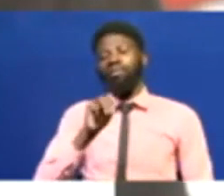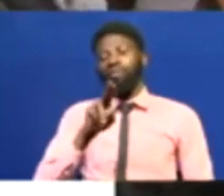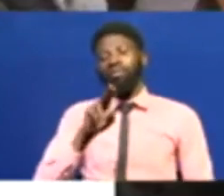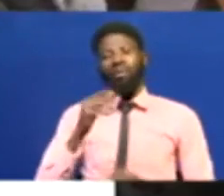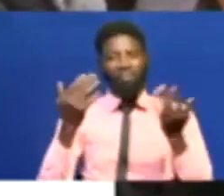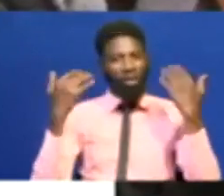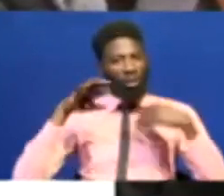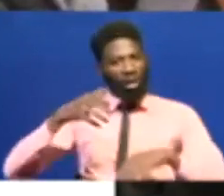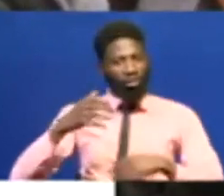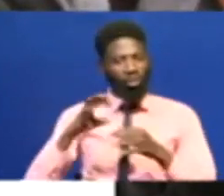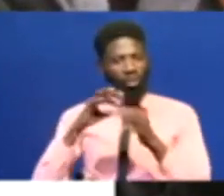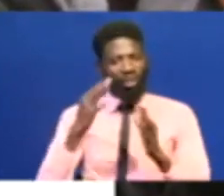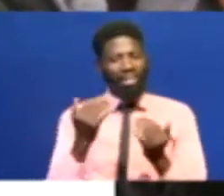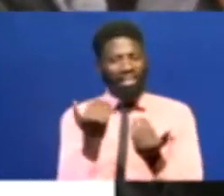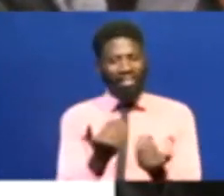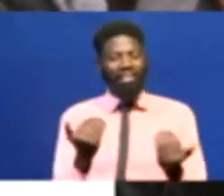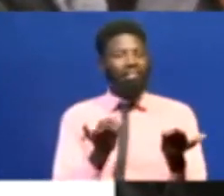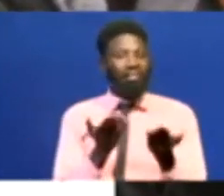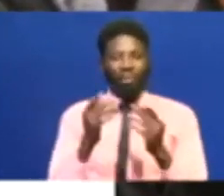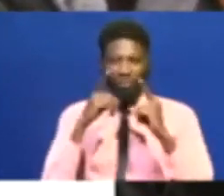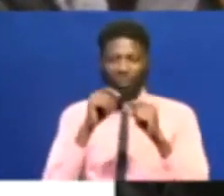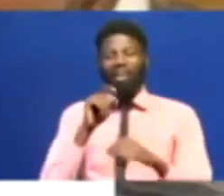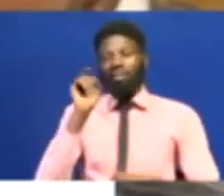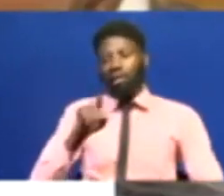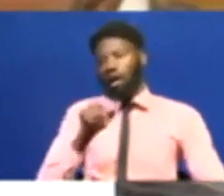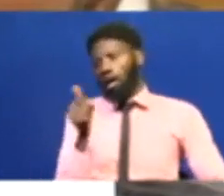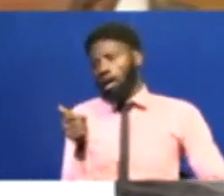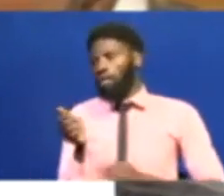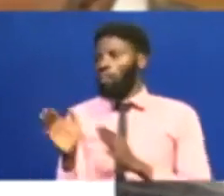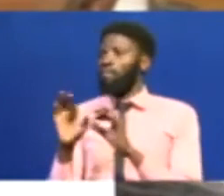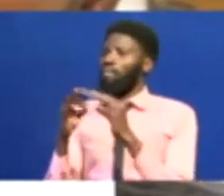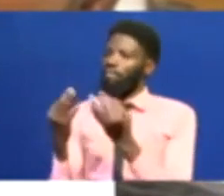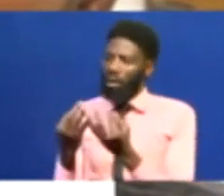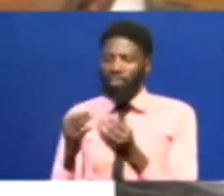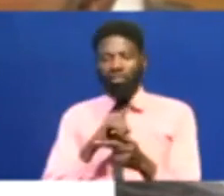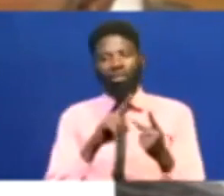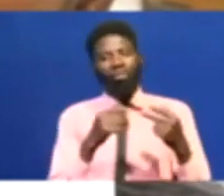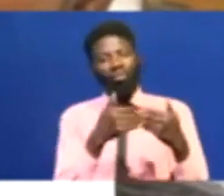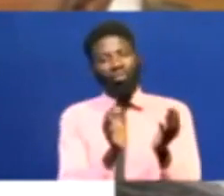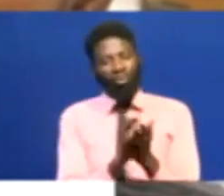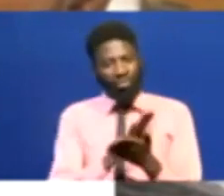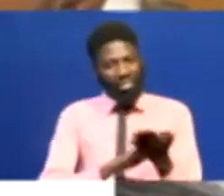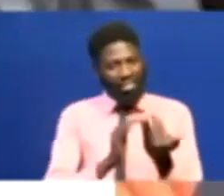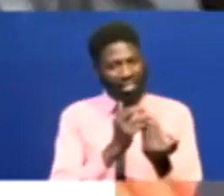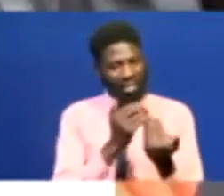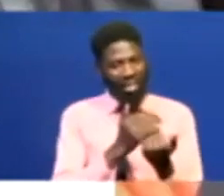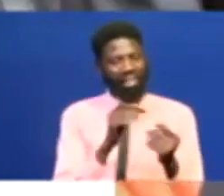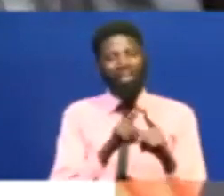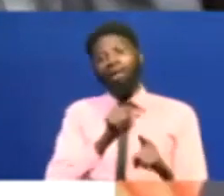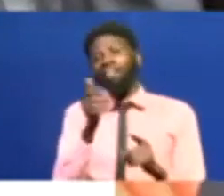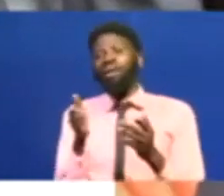Services, affirmed that there is a need to strengthen alternative family, community-based care, and alternative care options in the county.